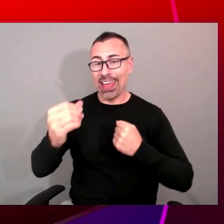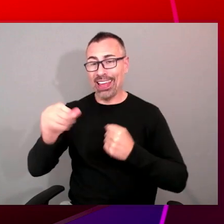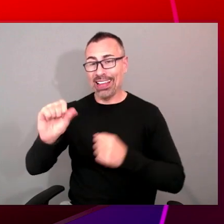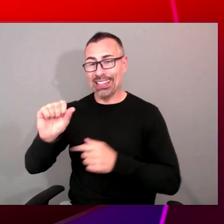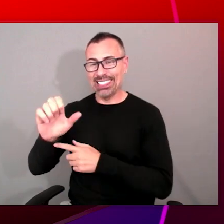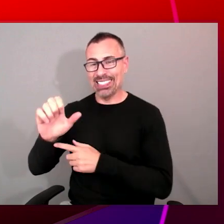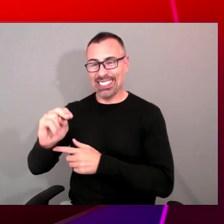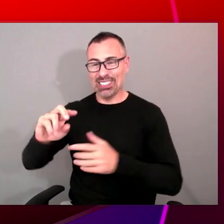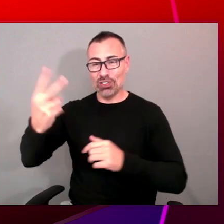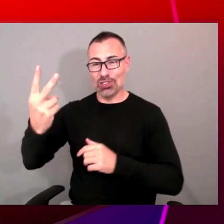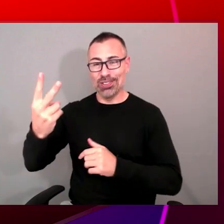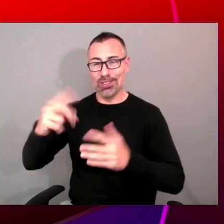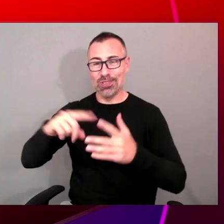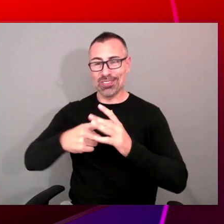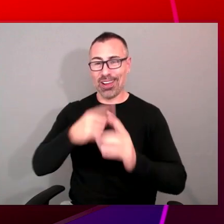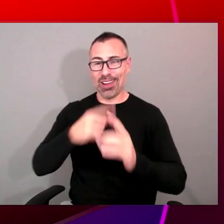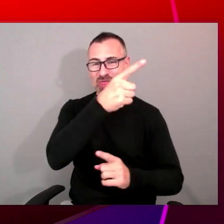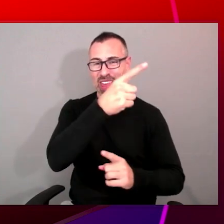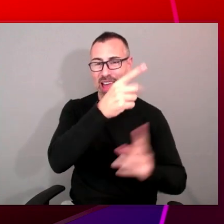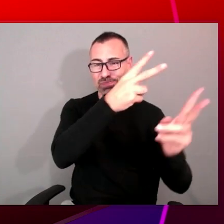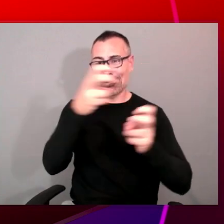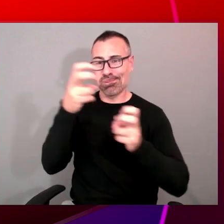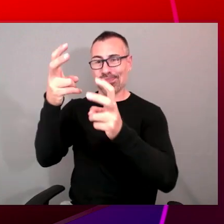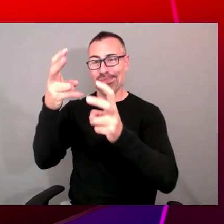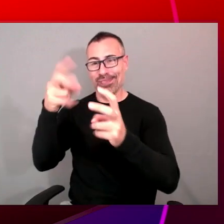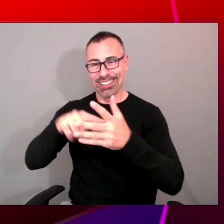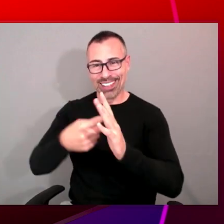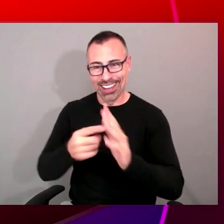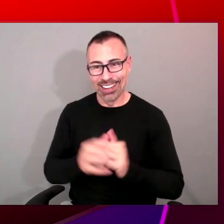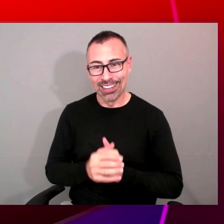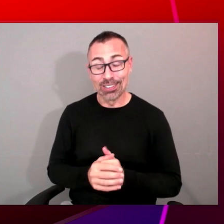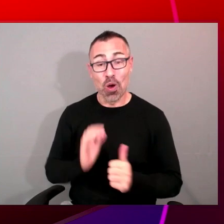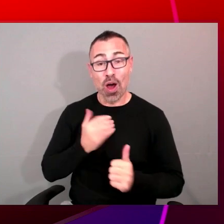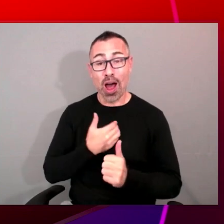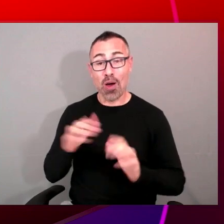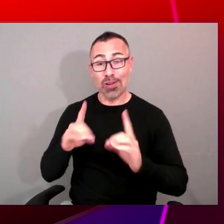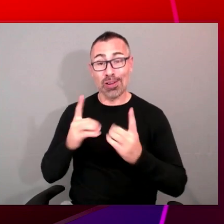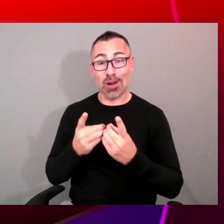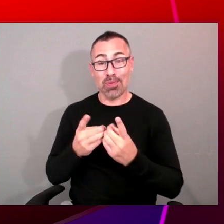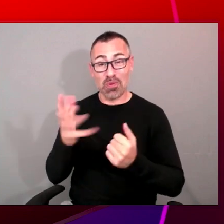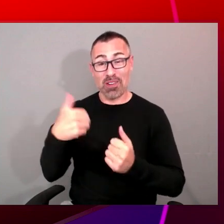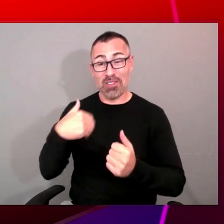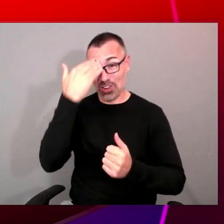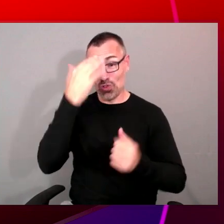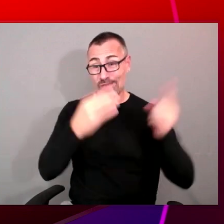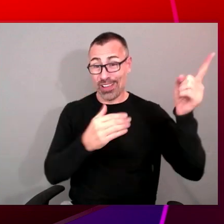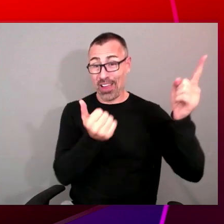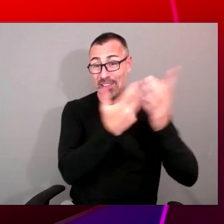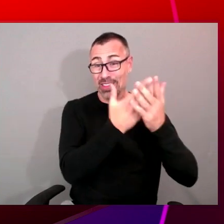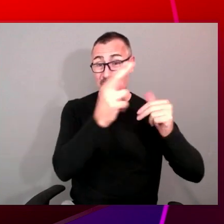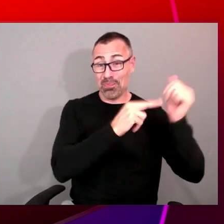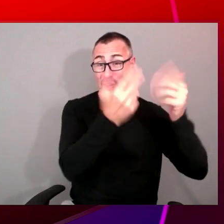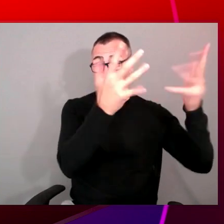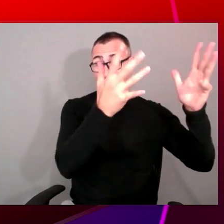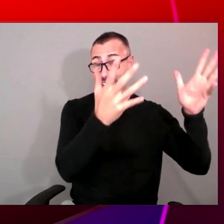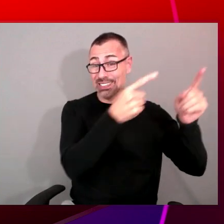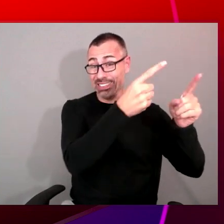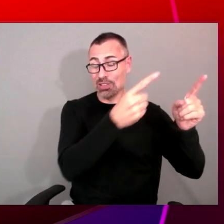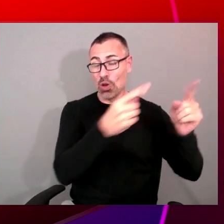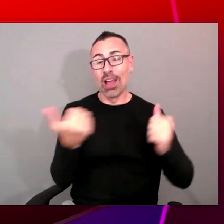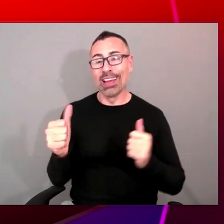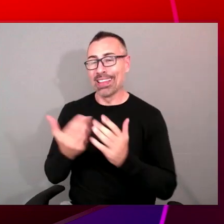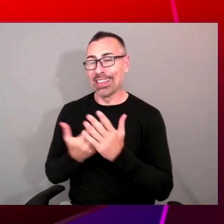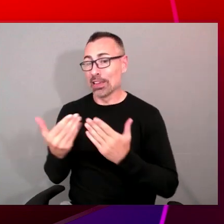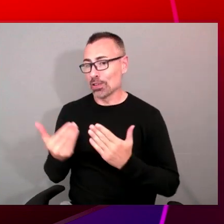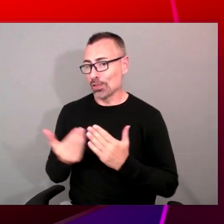that. So art department, whatever the new scripts were, we knew what we'd already built, and anything new, and I can't tell you, but there'll be